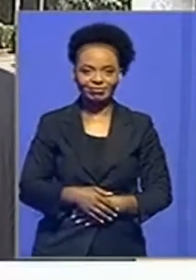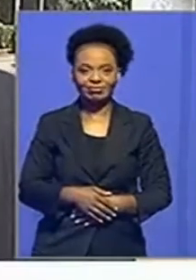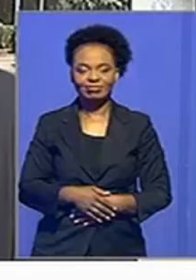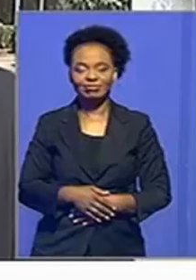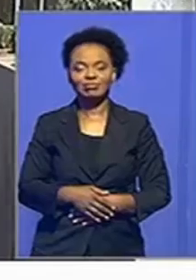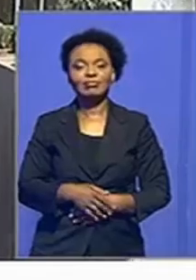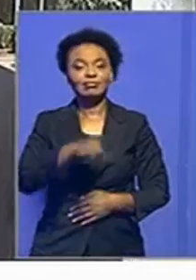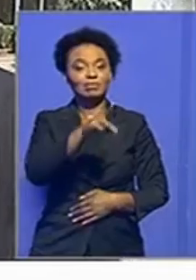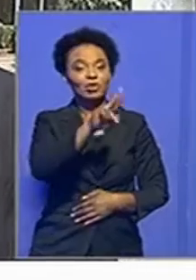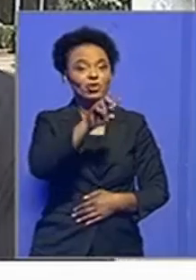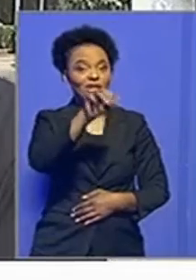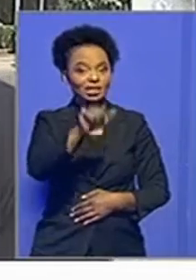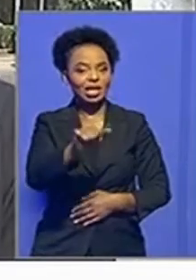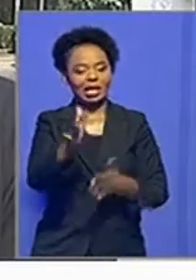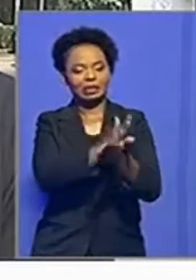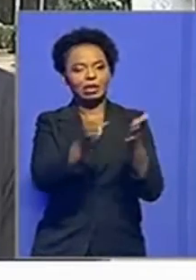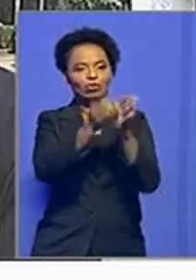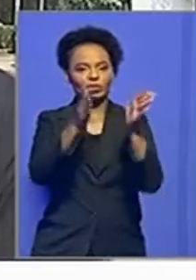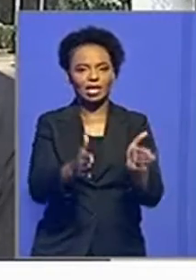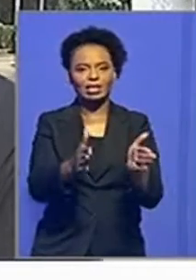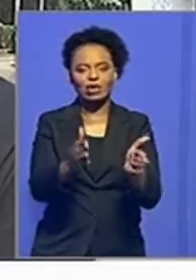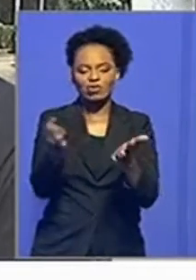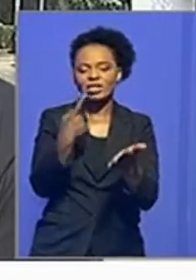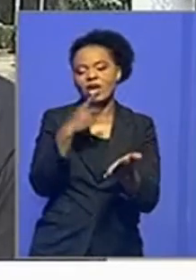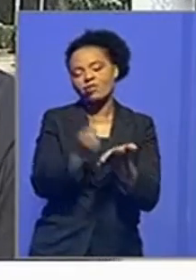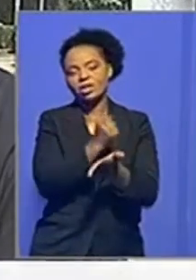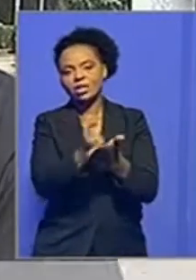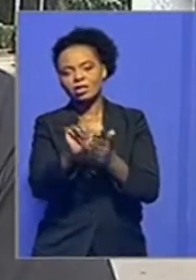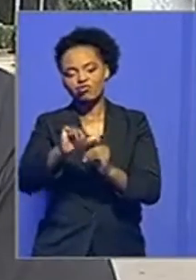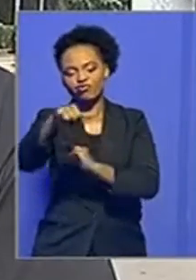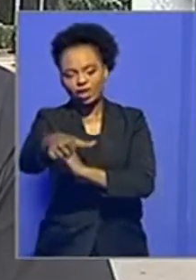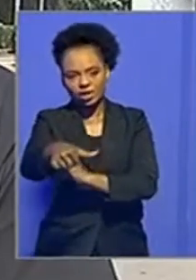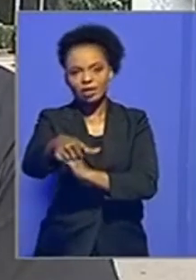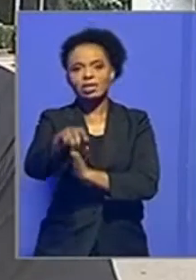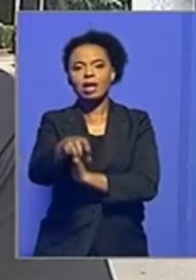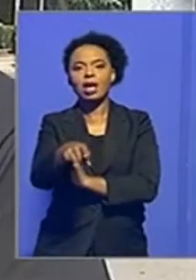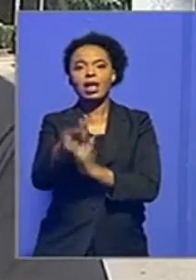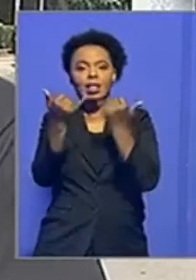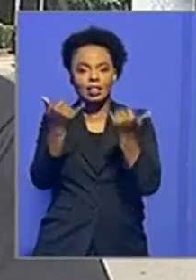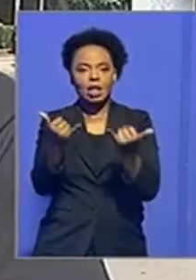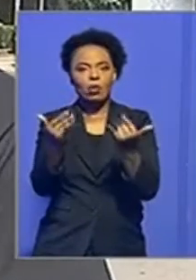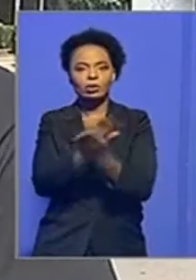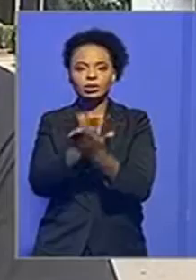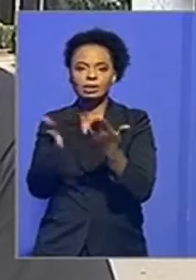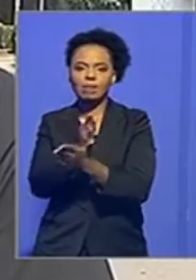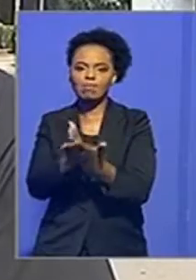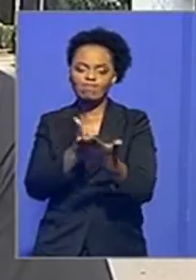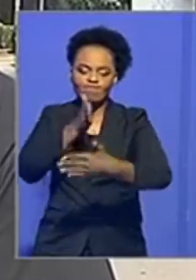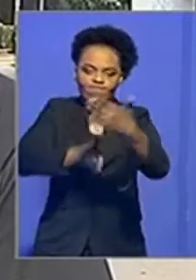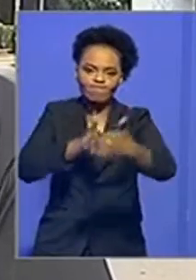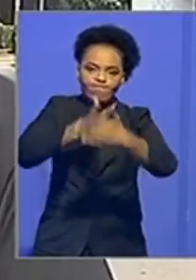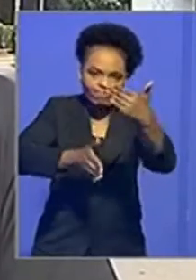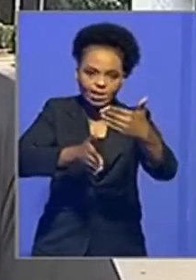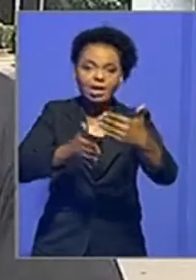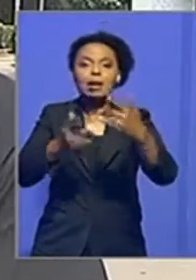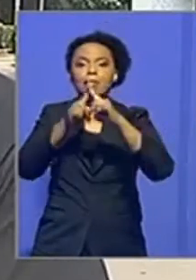le ka jeno le ha ba ntse ba re registration e extendilwe ba sa le ba le kantle ha system, so re batla gore they